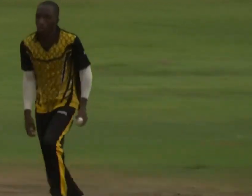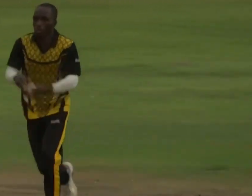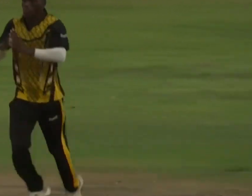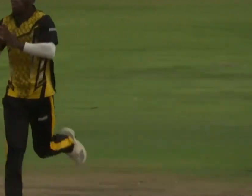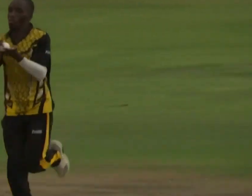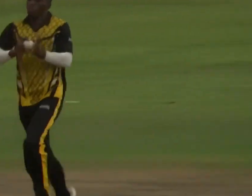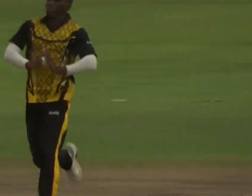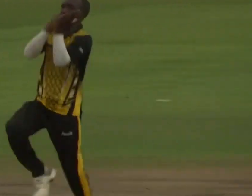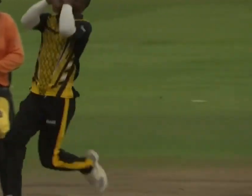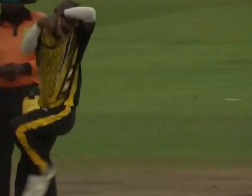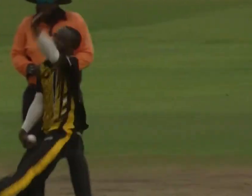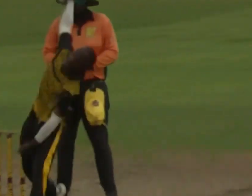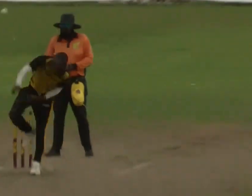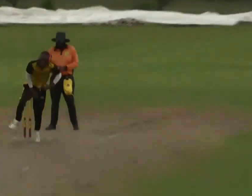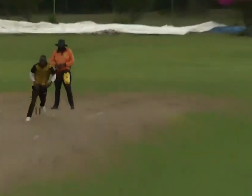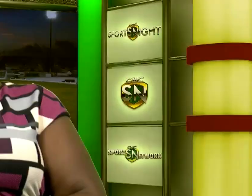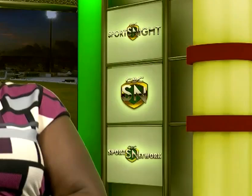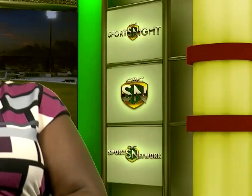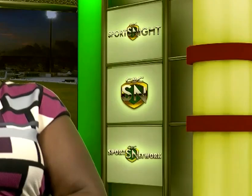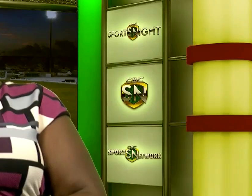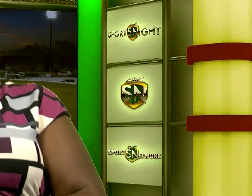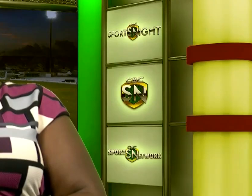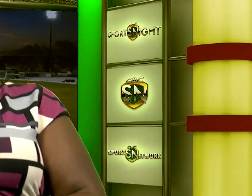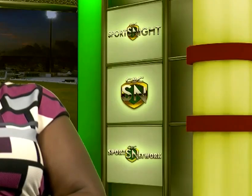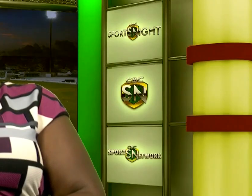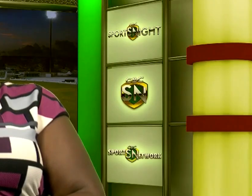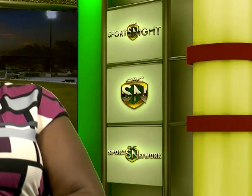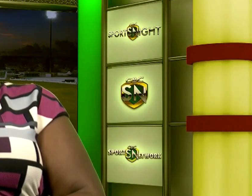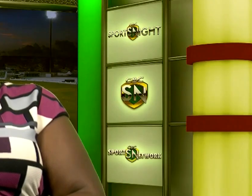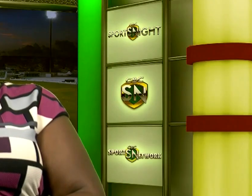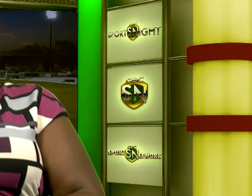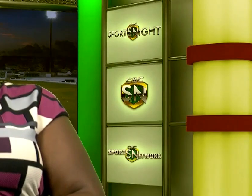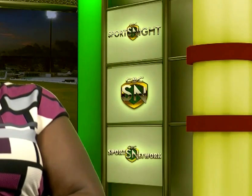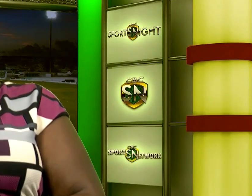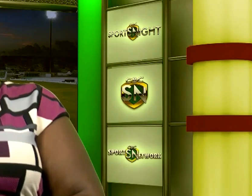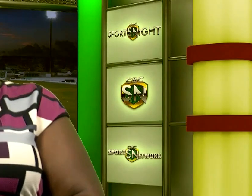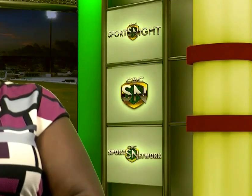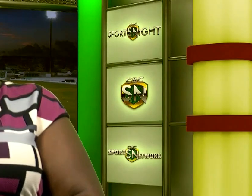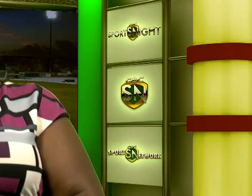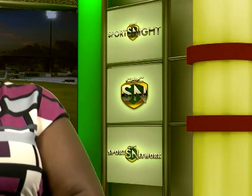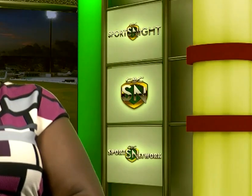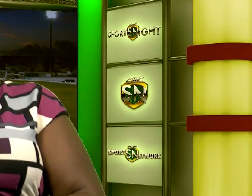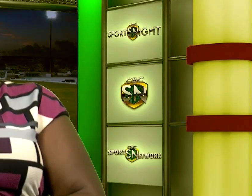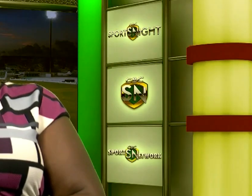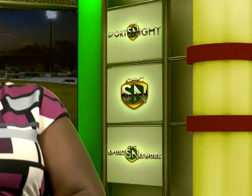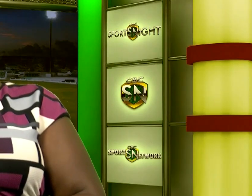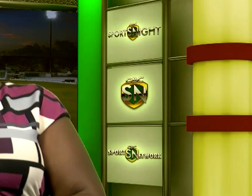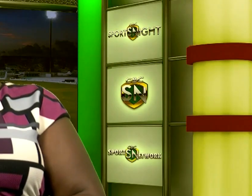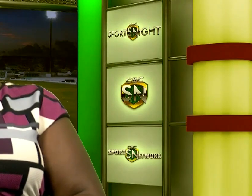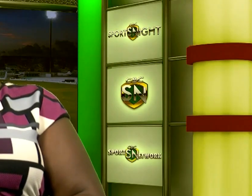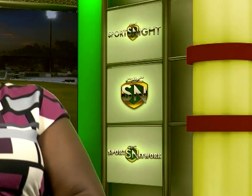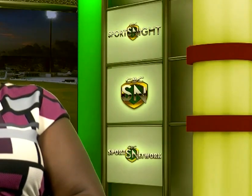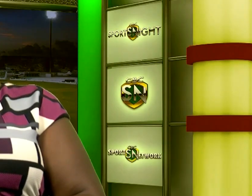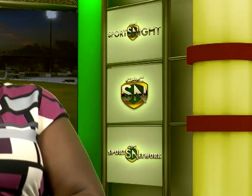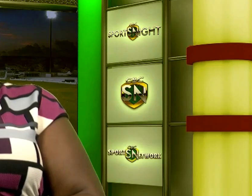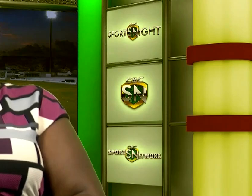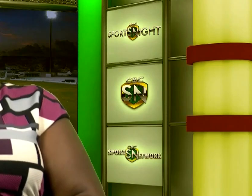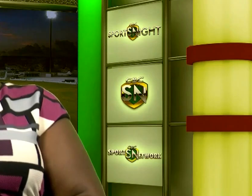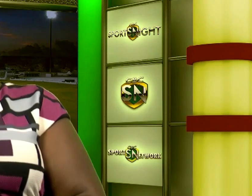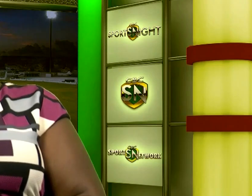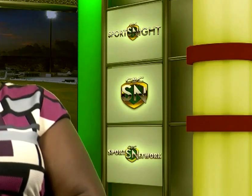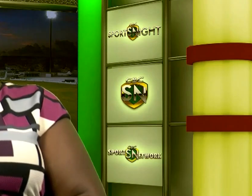21 from 10 overs. Meantime, over at Foursquare Oval, sent into bat first, Sagana Greenwich Trailblazers